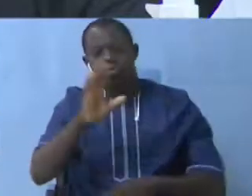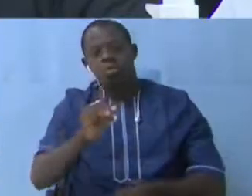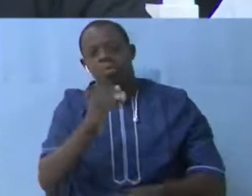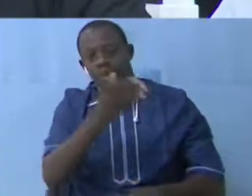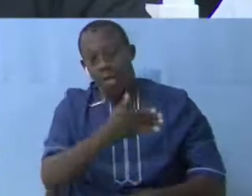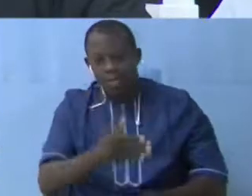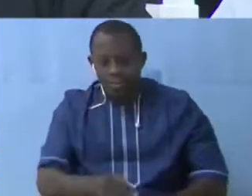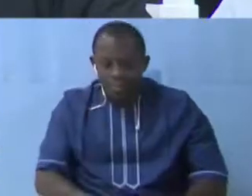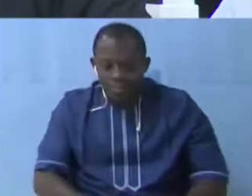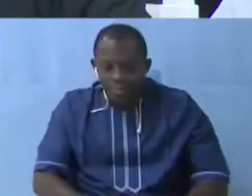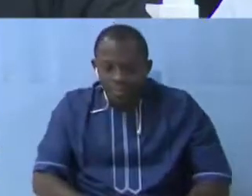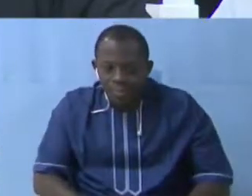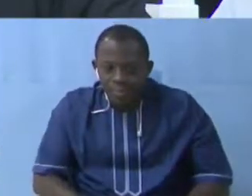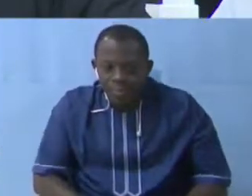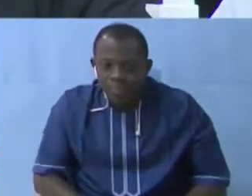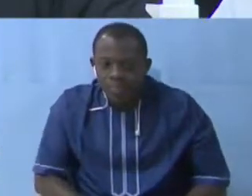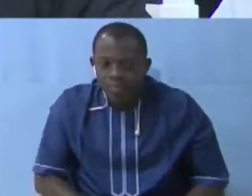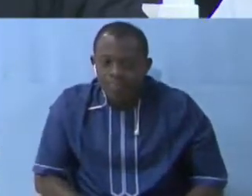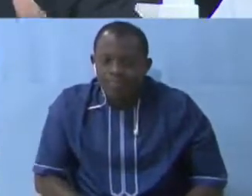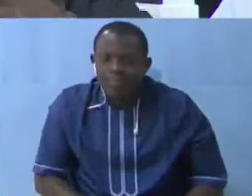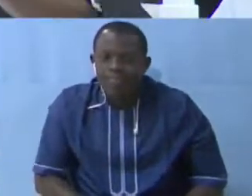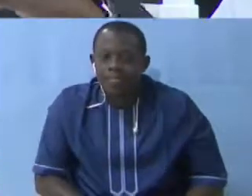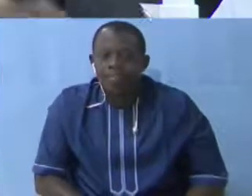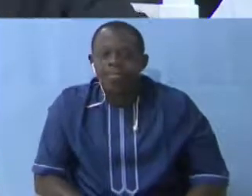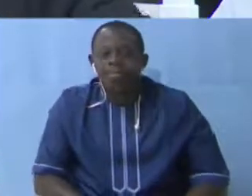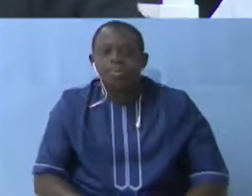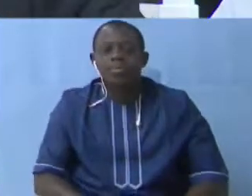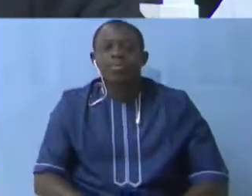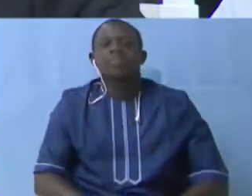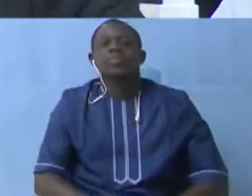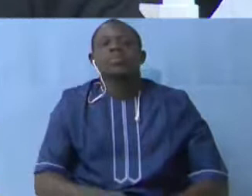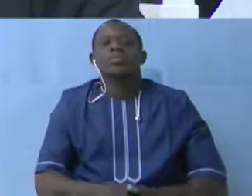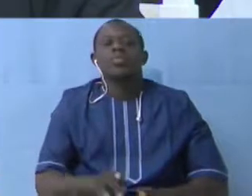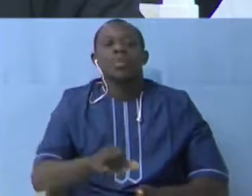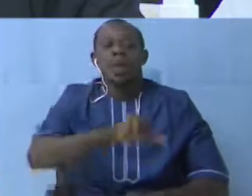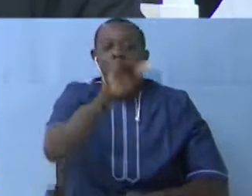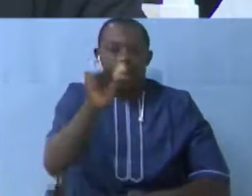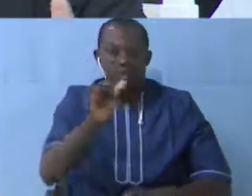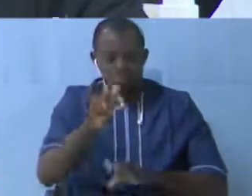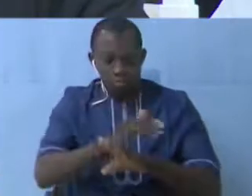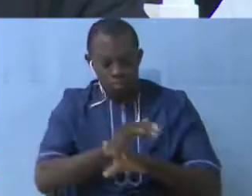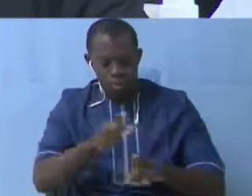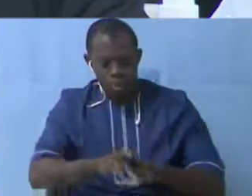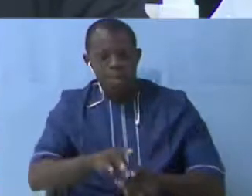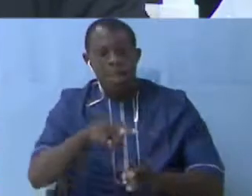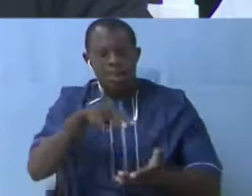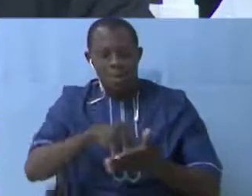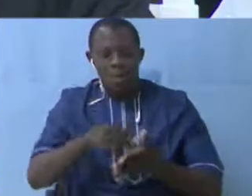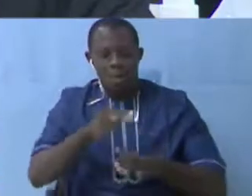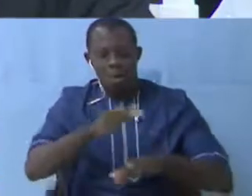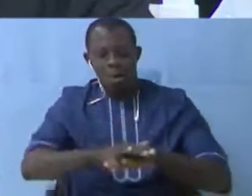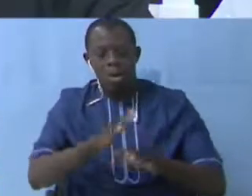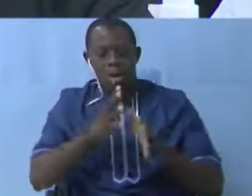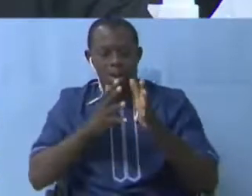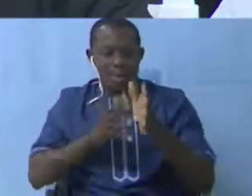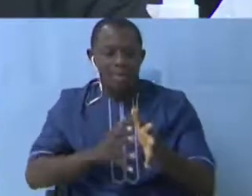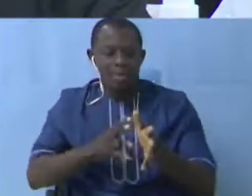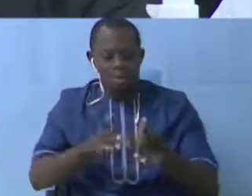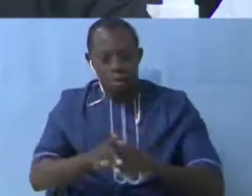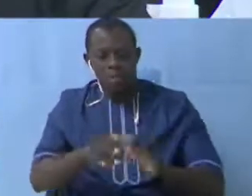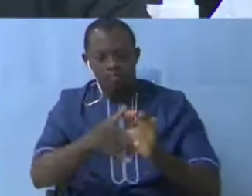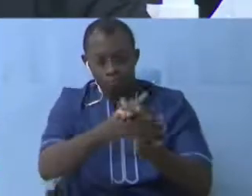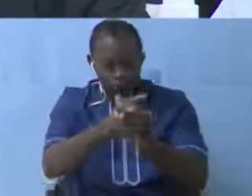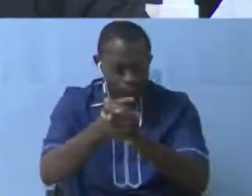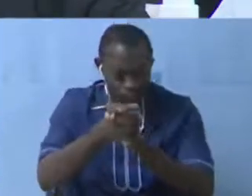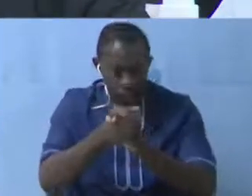bu ay télévision recording boo xam ne mu ngi ko fa doon def. And we stood on the line to go greet him. ñu taxaw na ci line bi pour nuyu